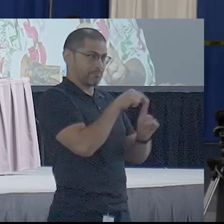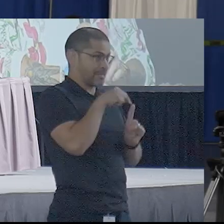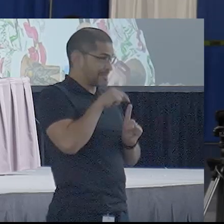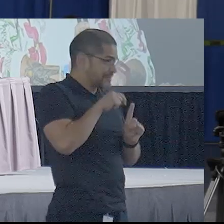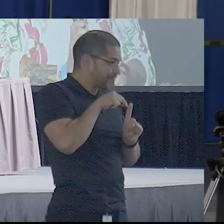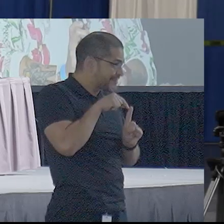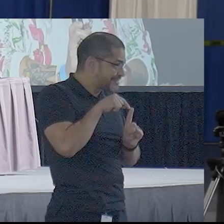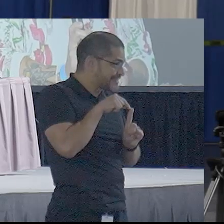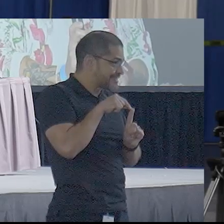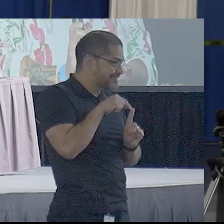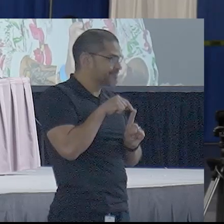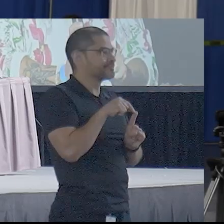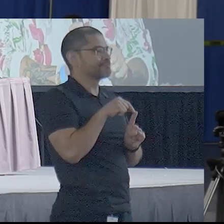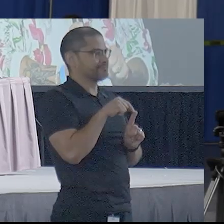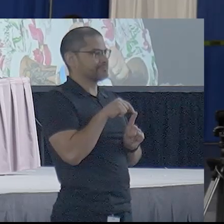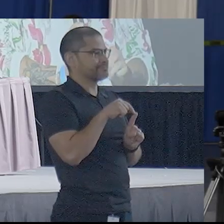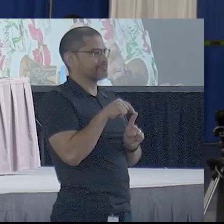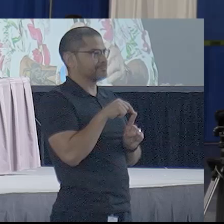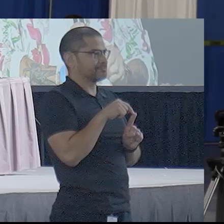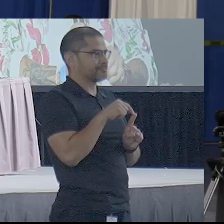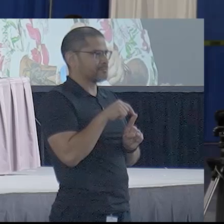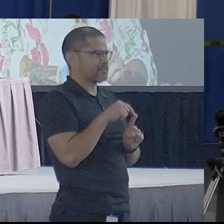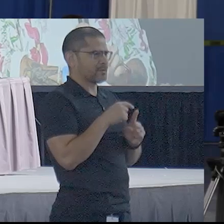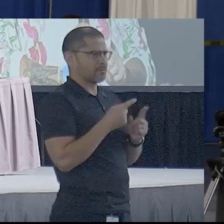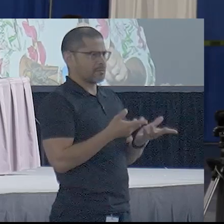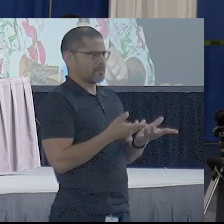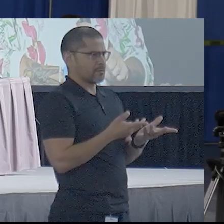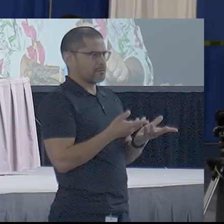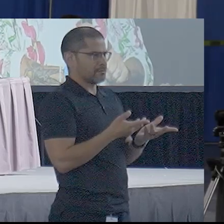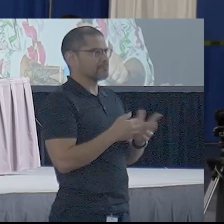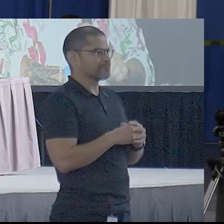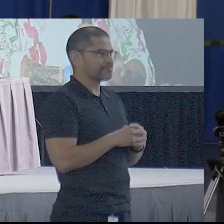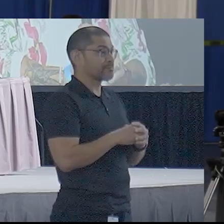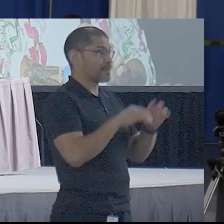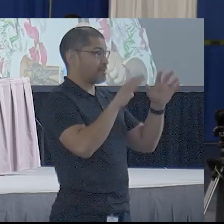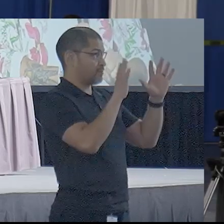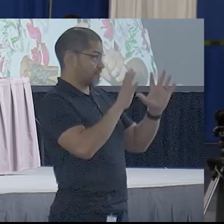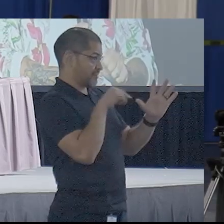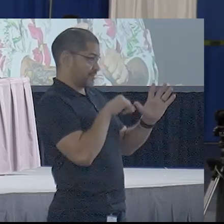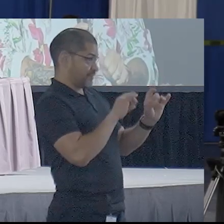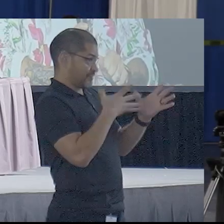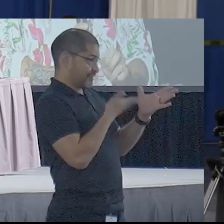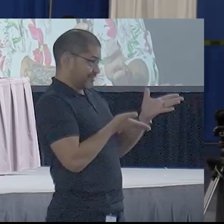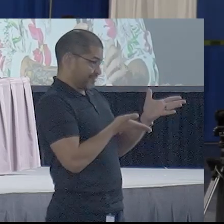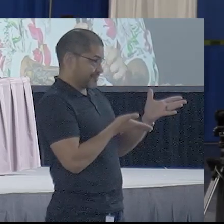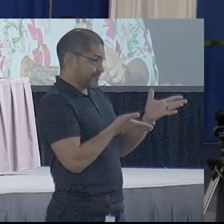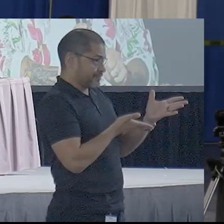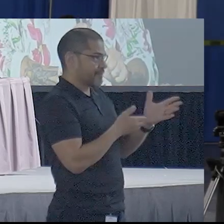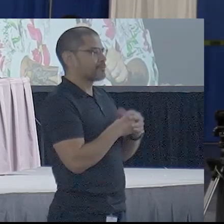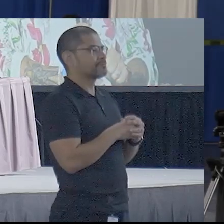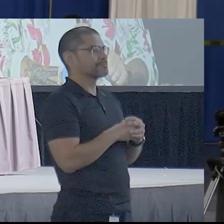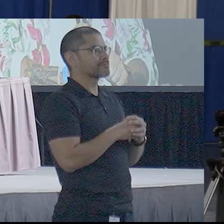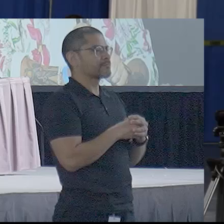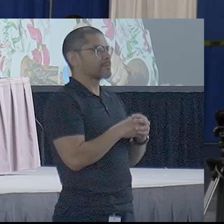experience probably more weather disasters than any other region of Texas here. And I